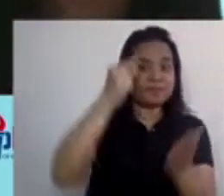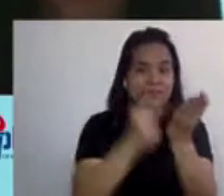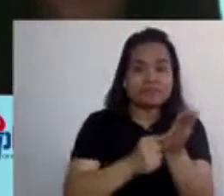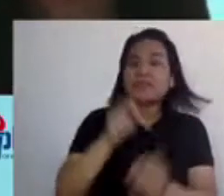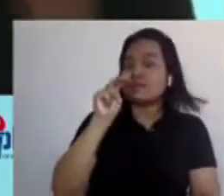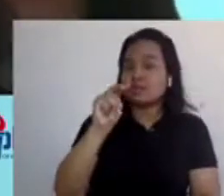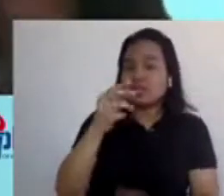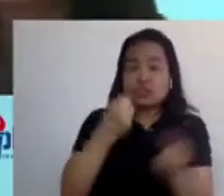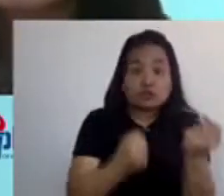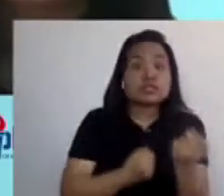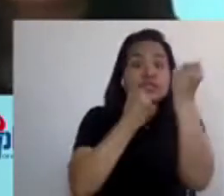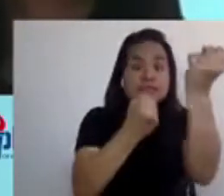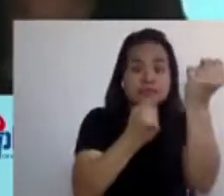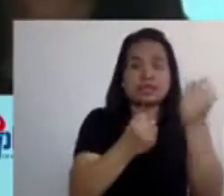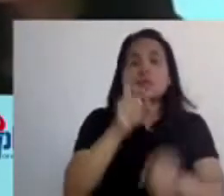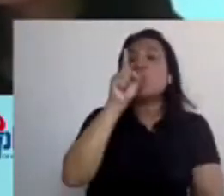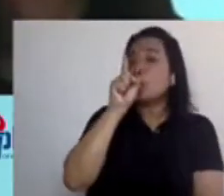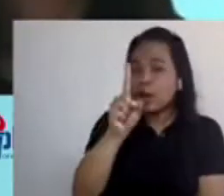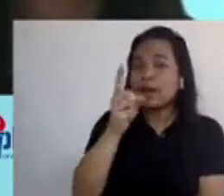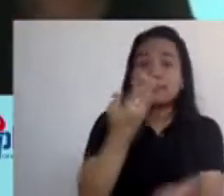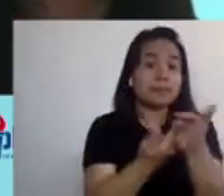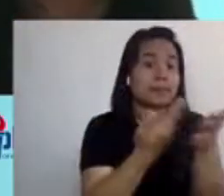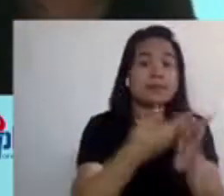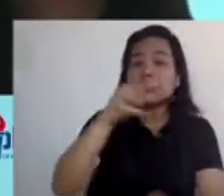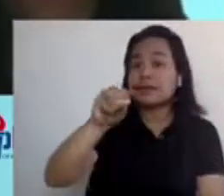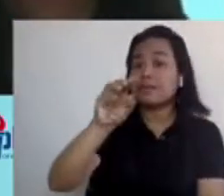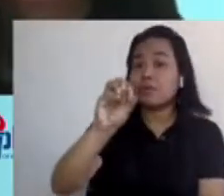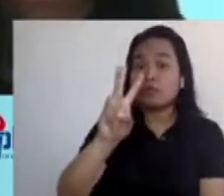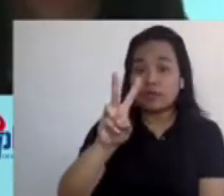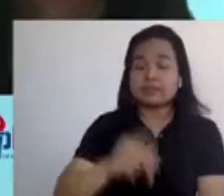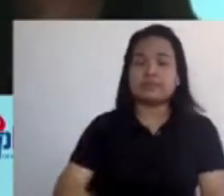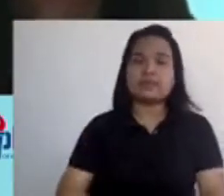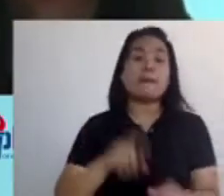one MOV, provided that MOV